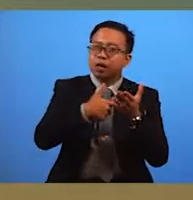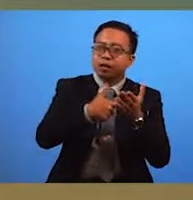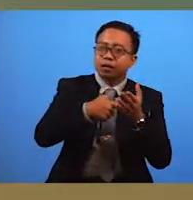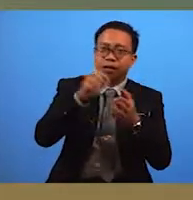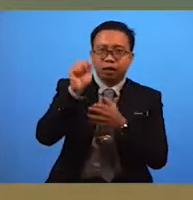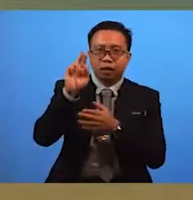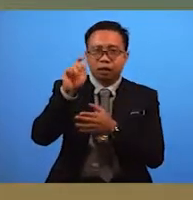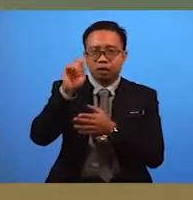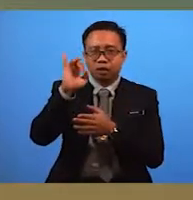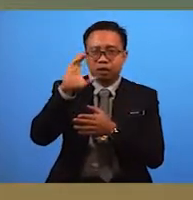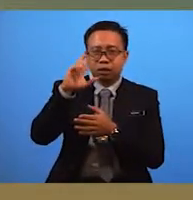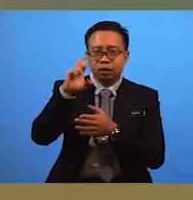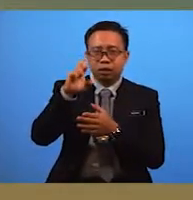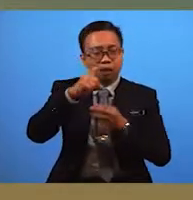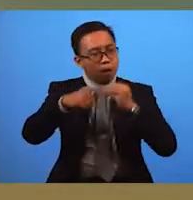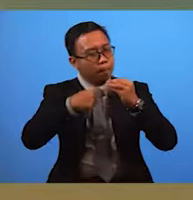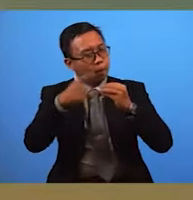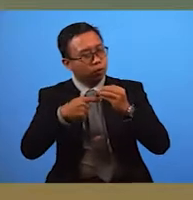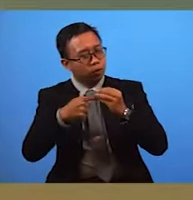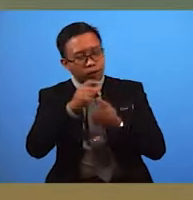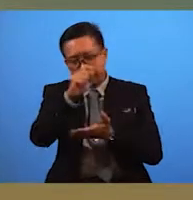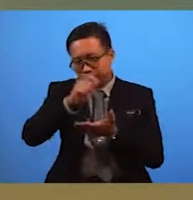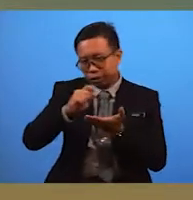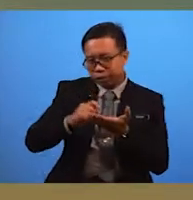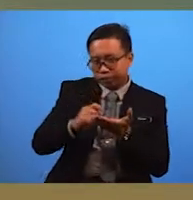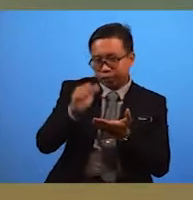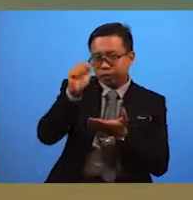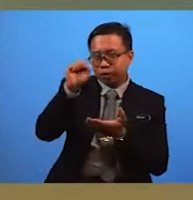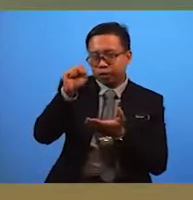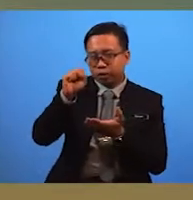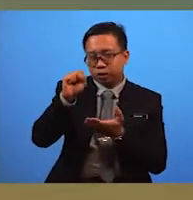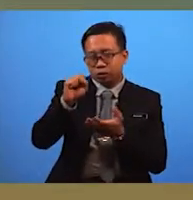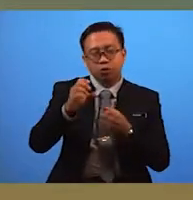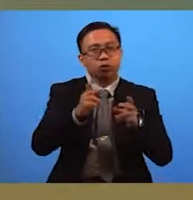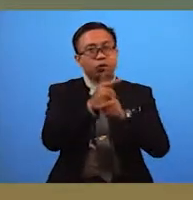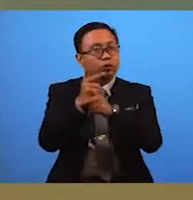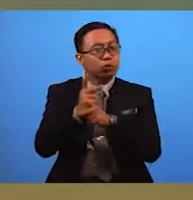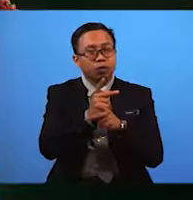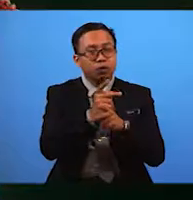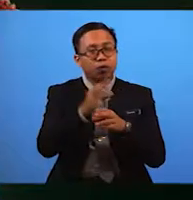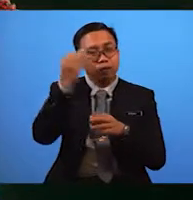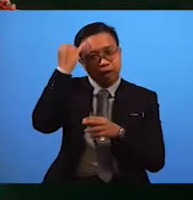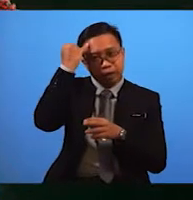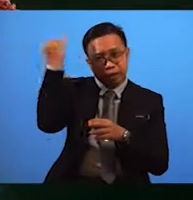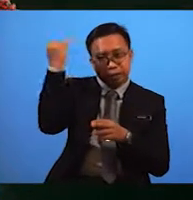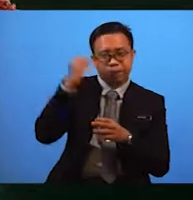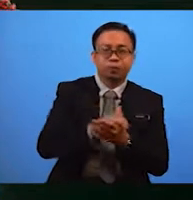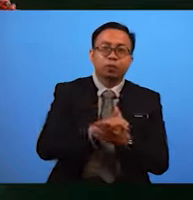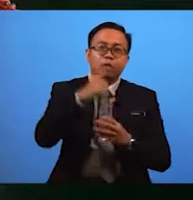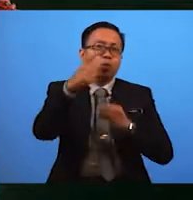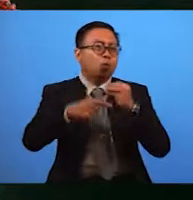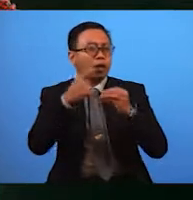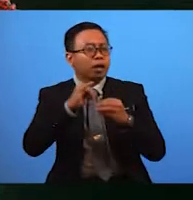about. I have written that as the controlling idea. When